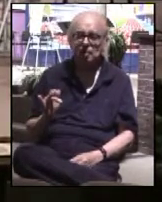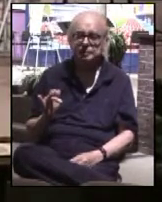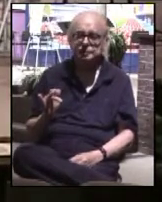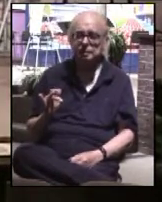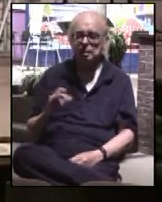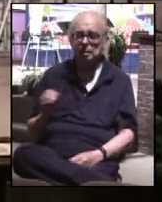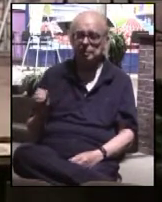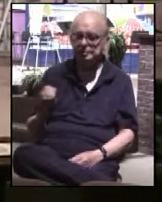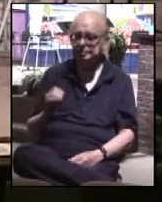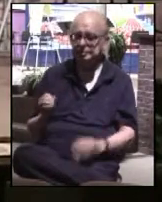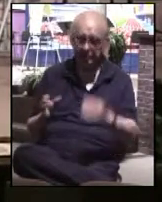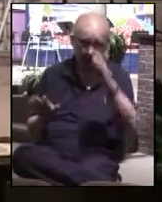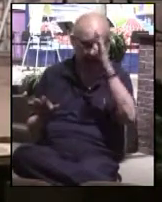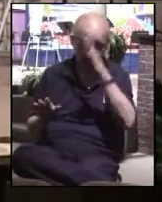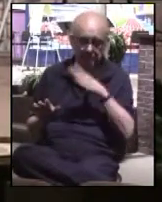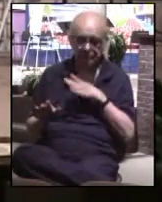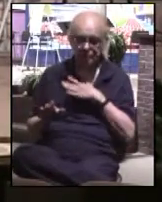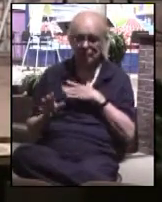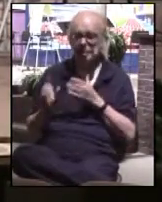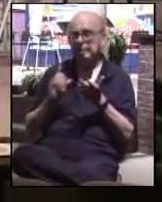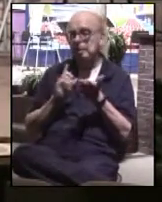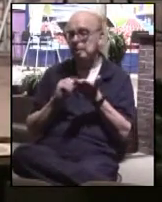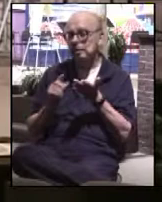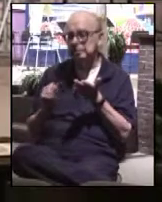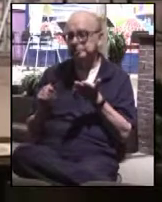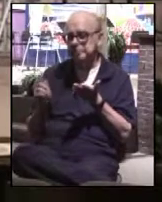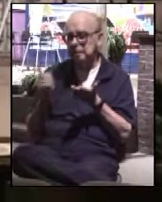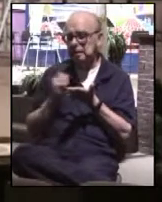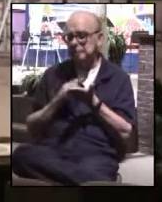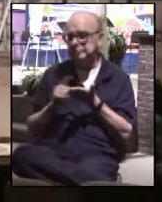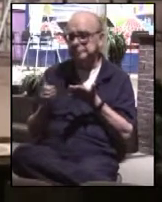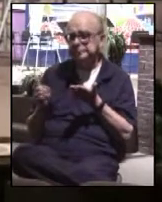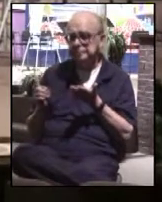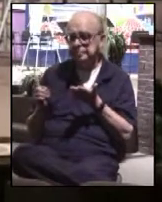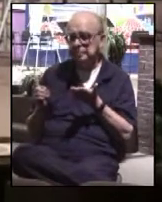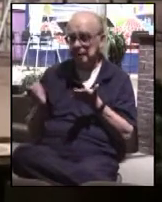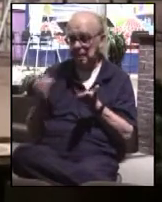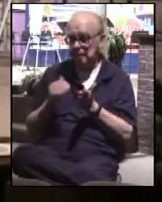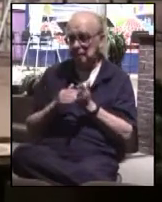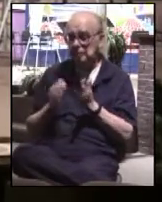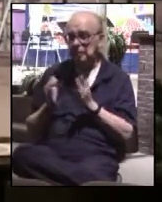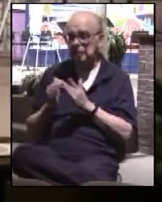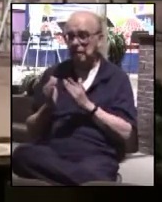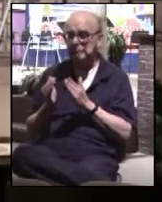there was a gentleman in the newspaper this week in middletown